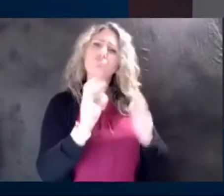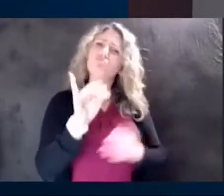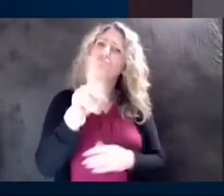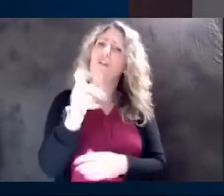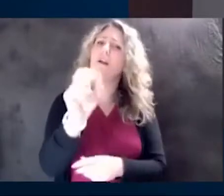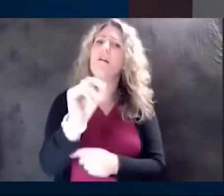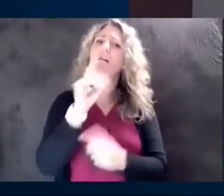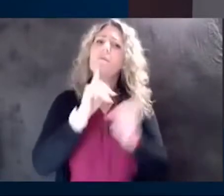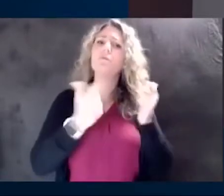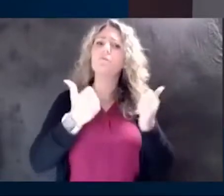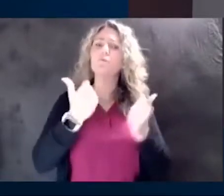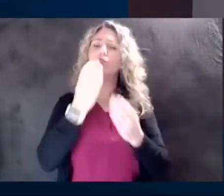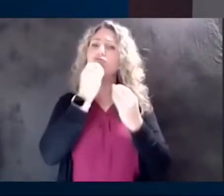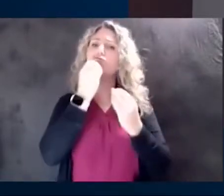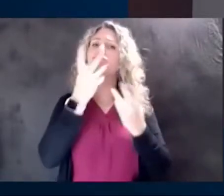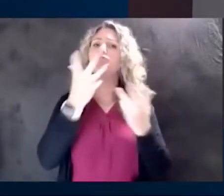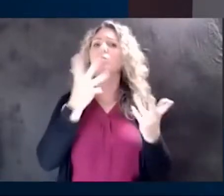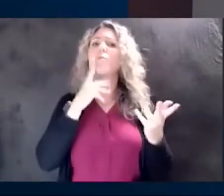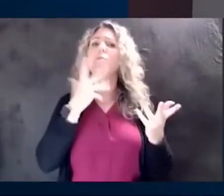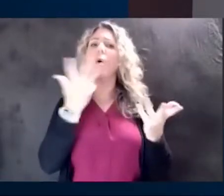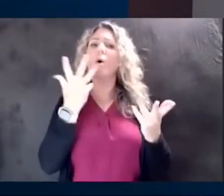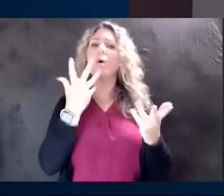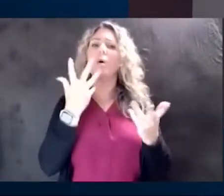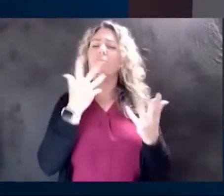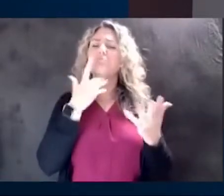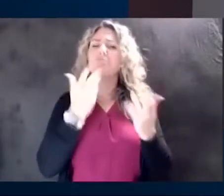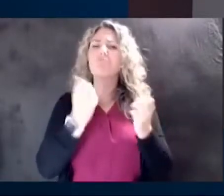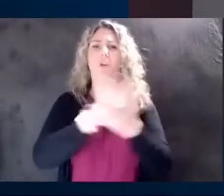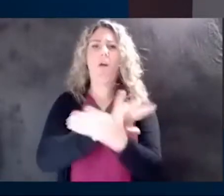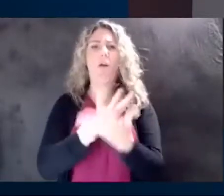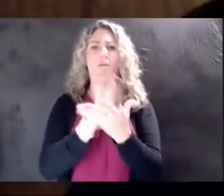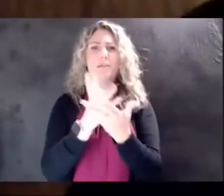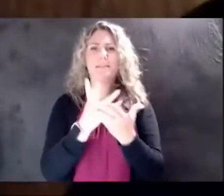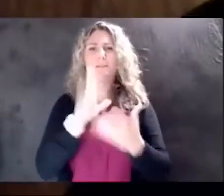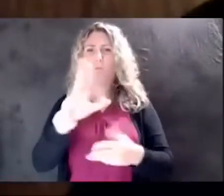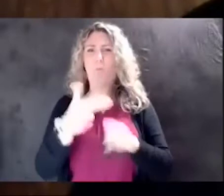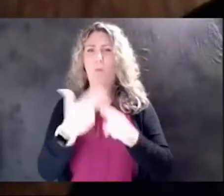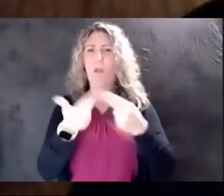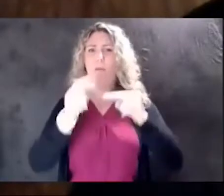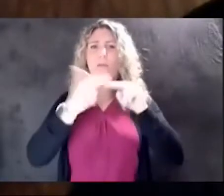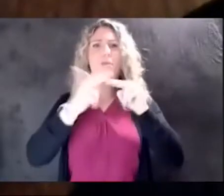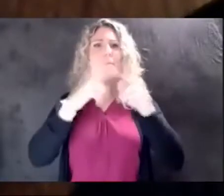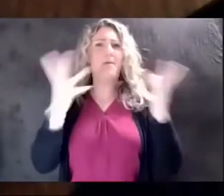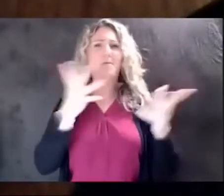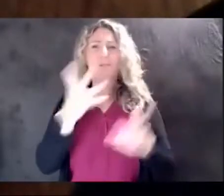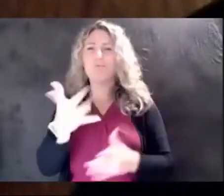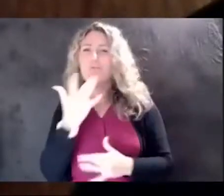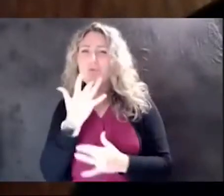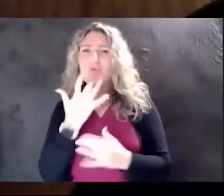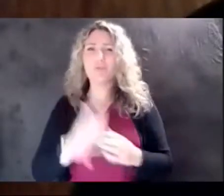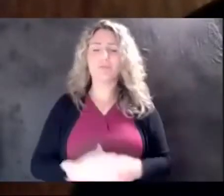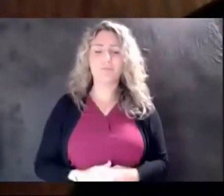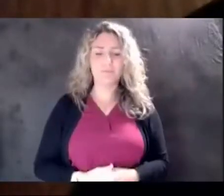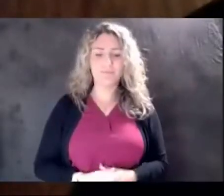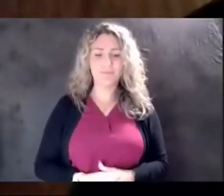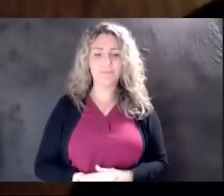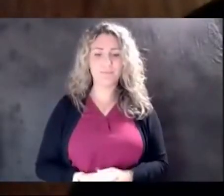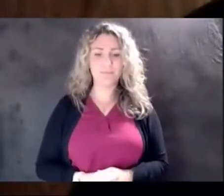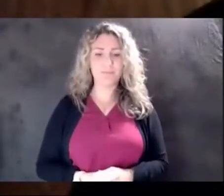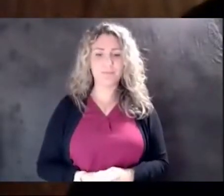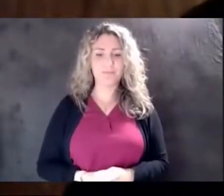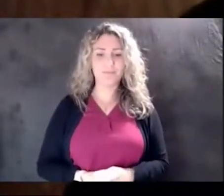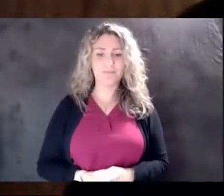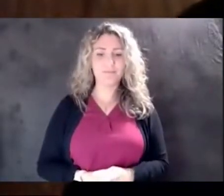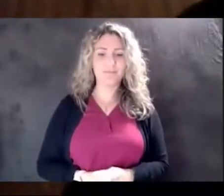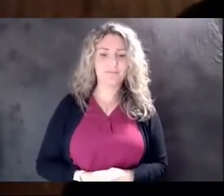lion's share of your weight gain? What did you turn to? What was the downfall? I would say